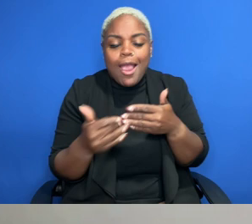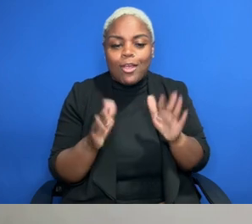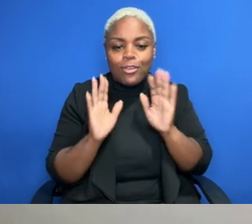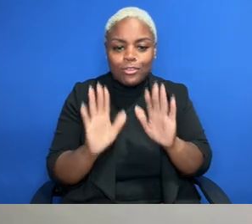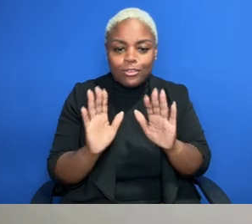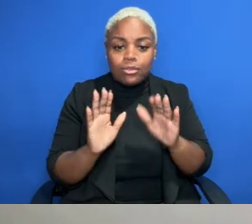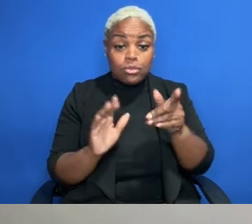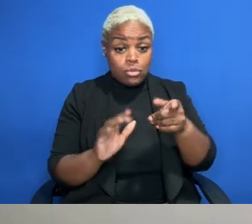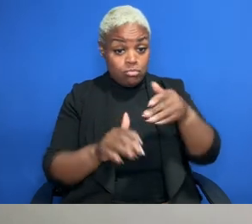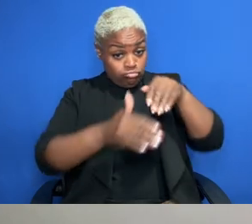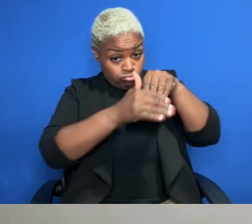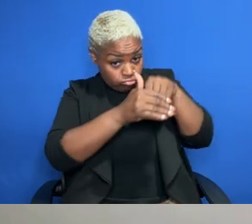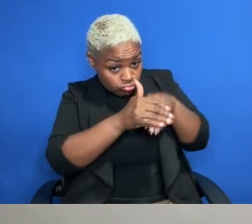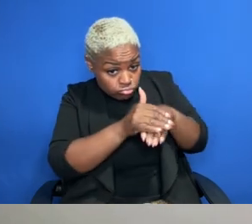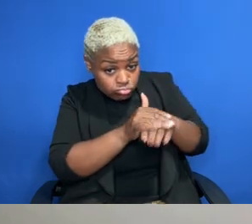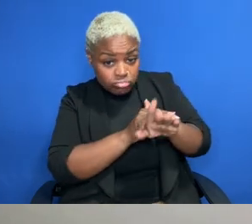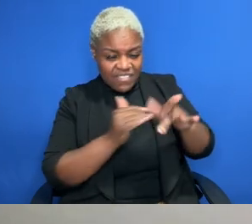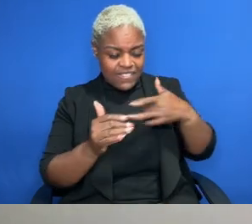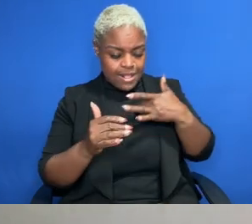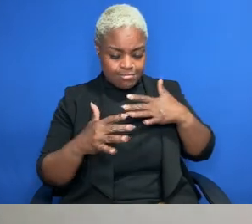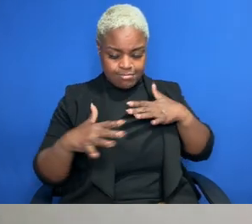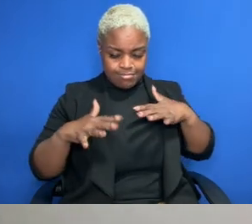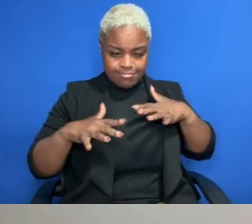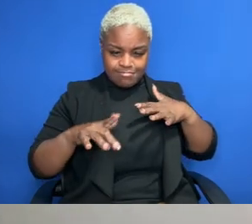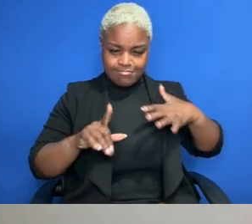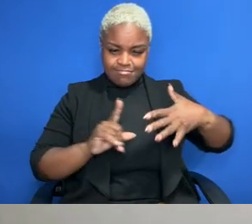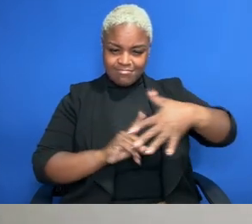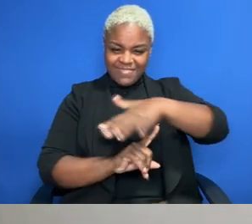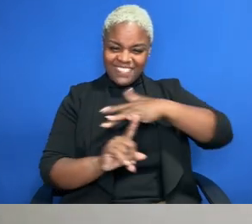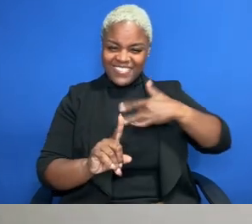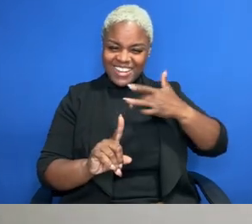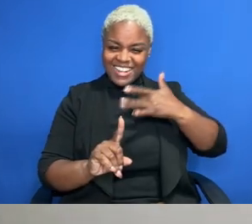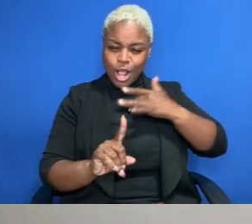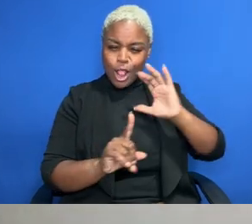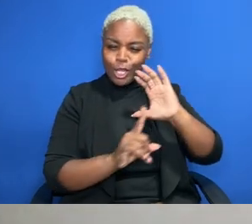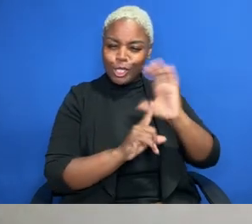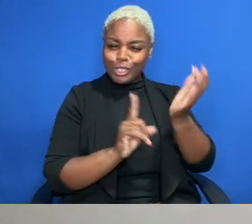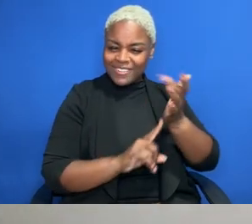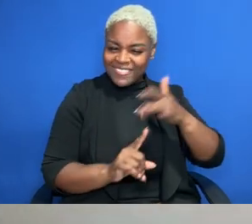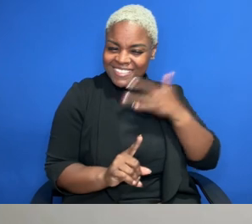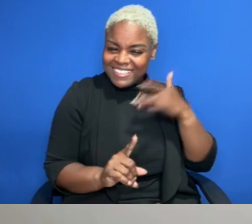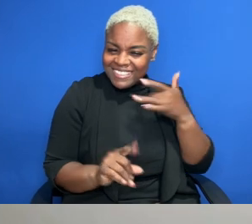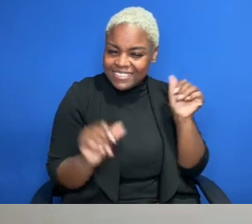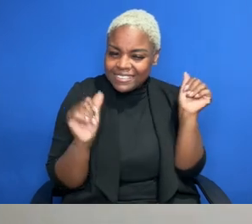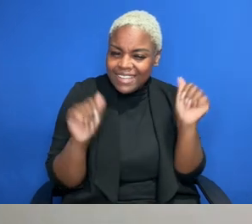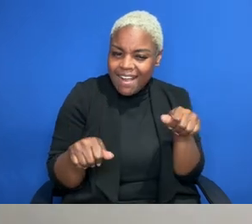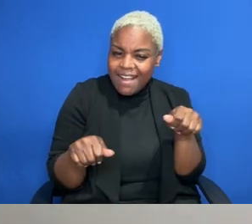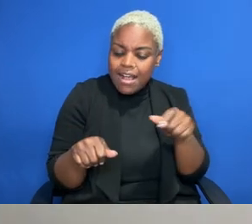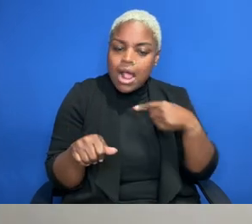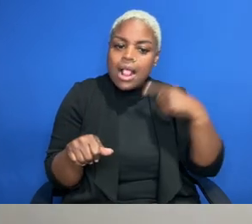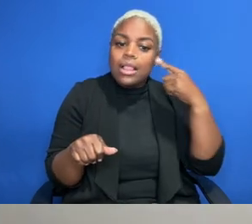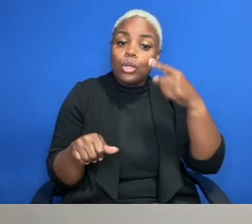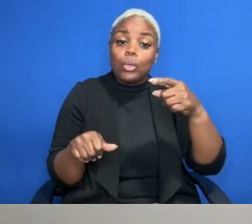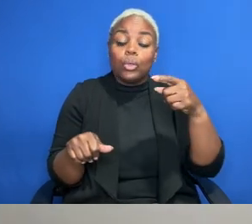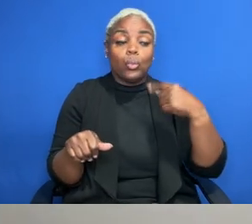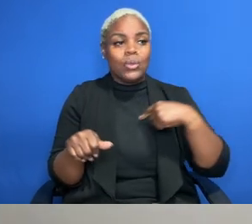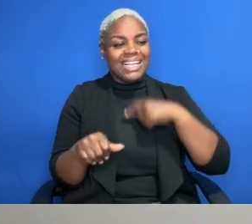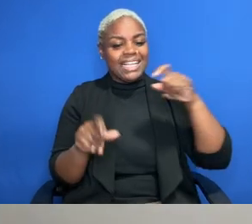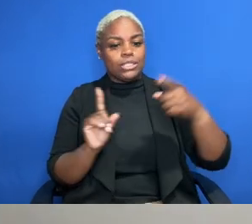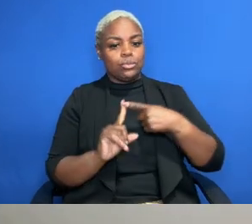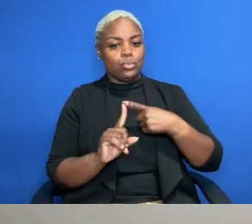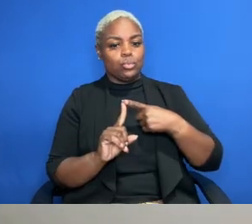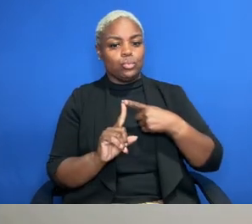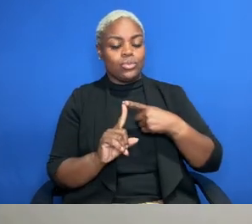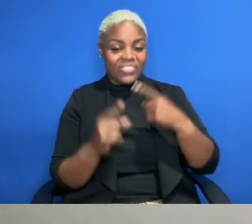whatever. It doesn't matter. You can walk in and you can feel that climate, and you can feel the culture.